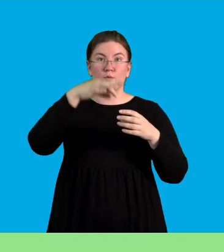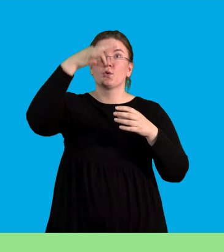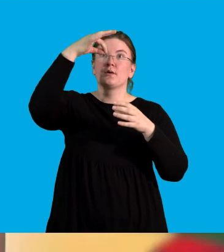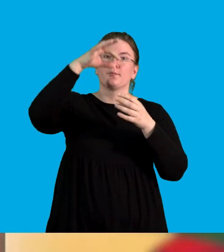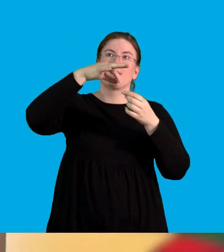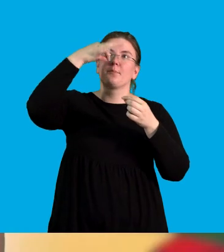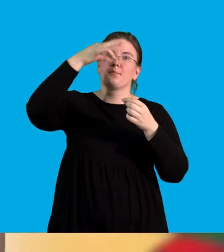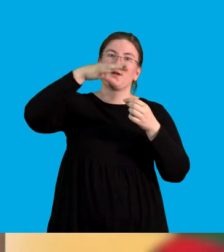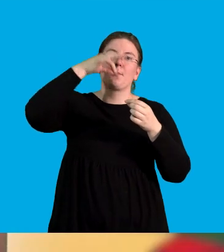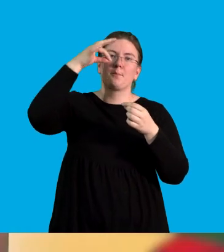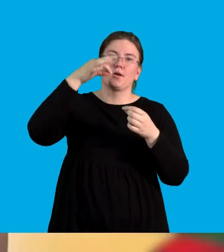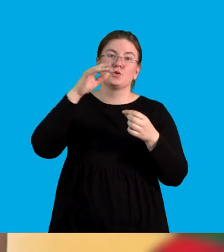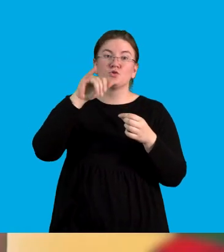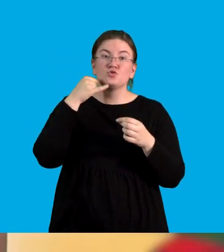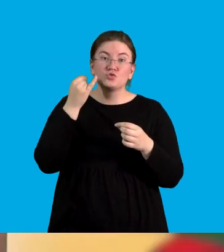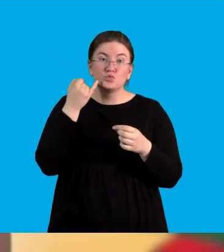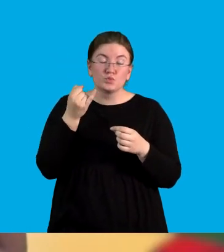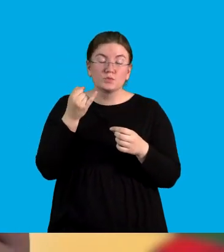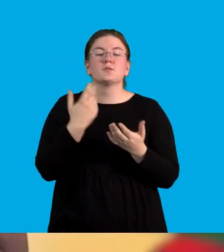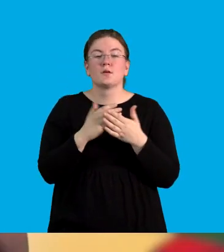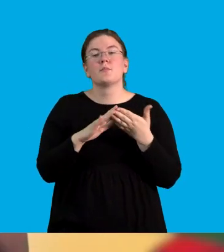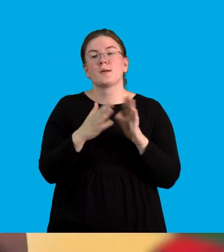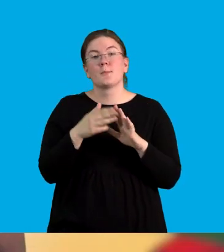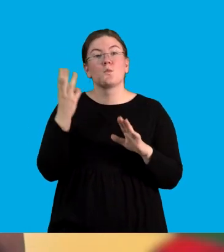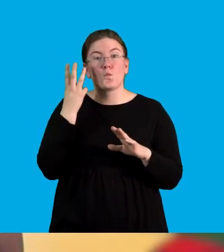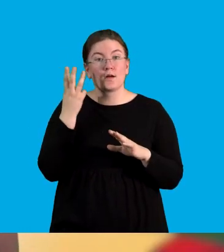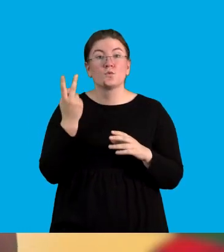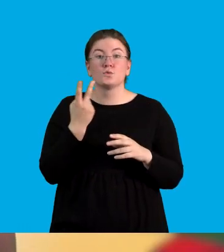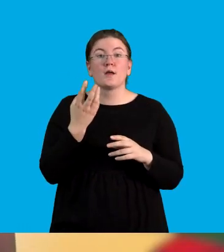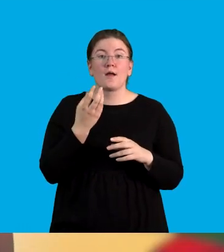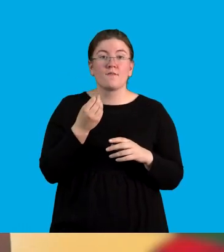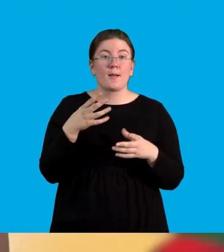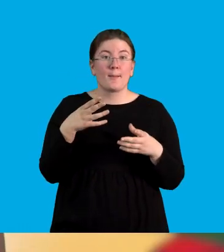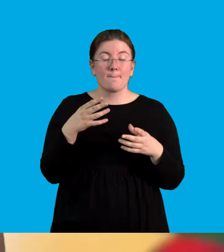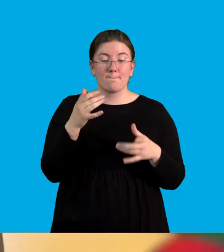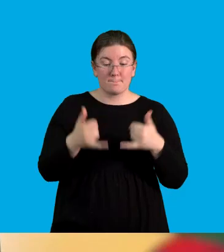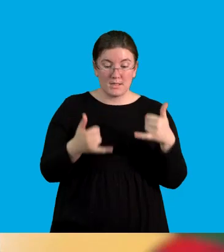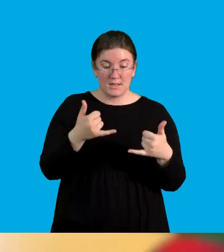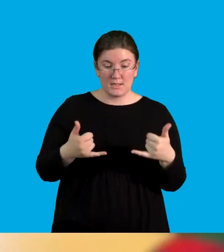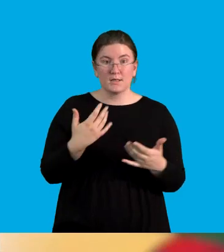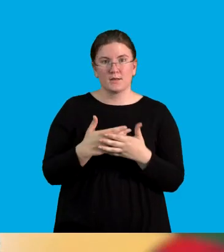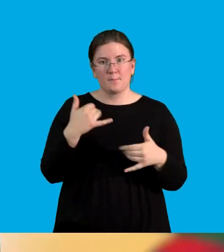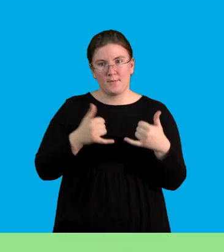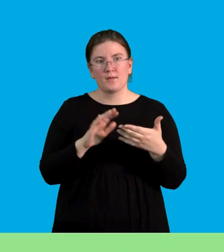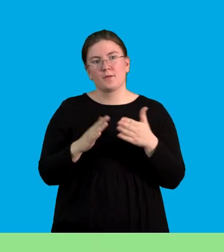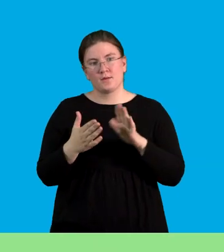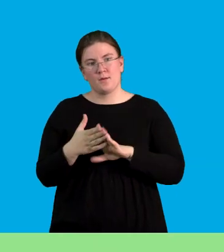bacteria used in milk to change milk to yogurt and can also let bread